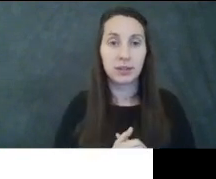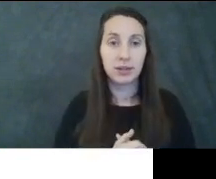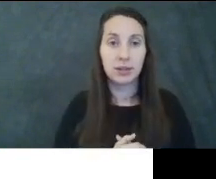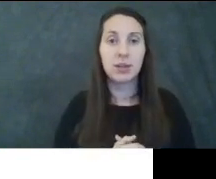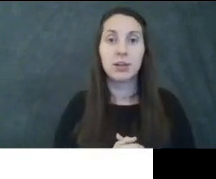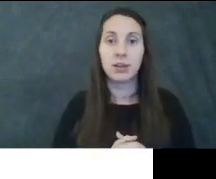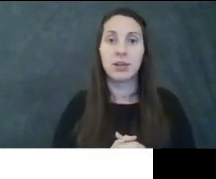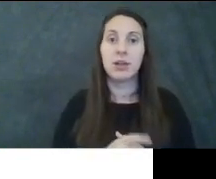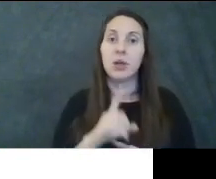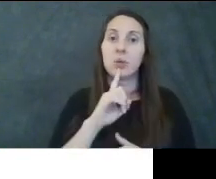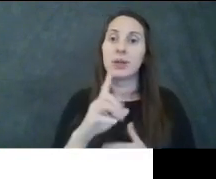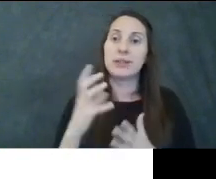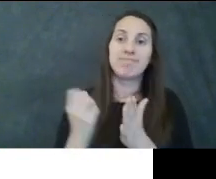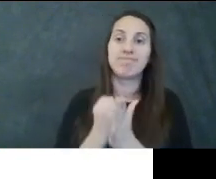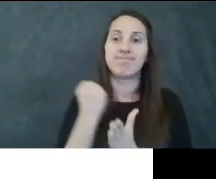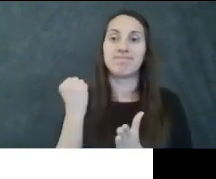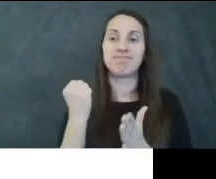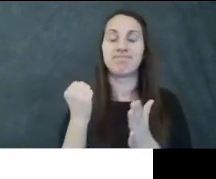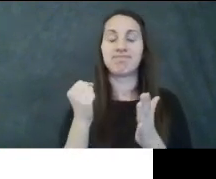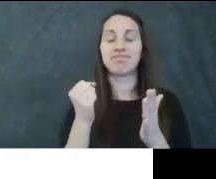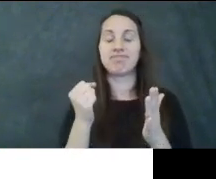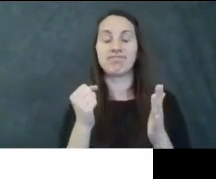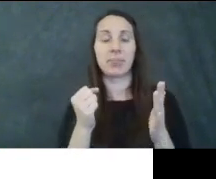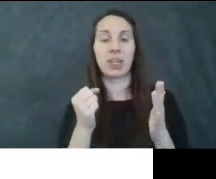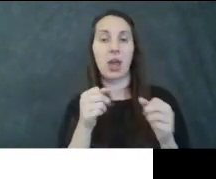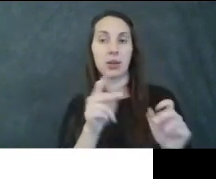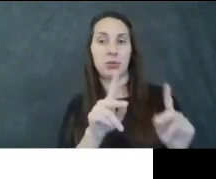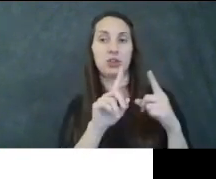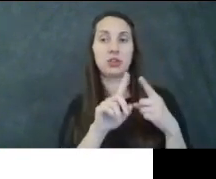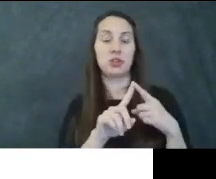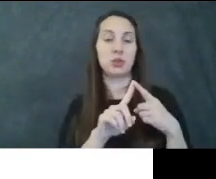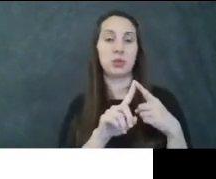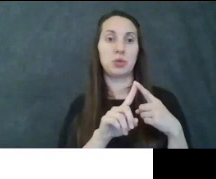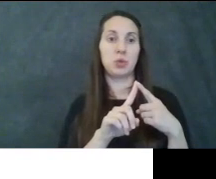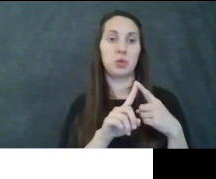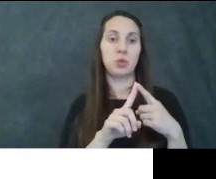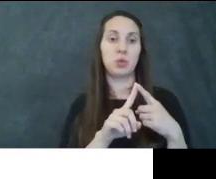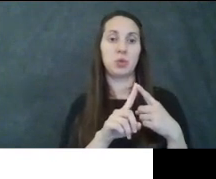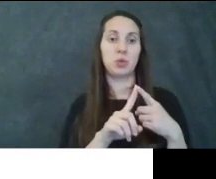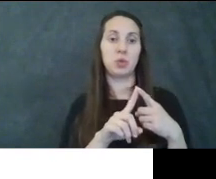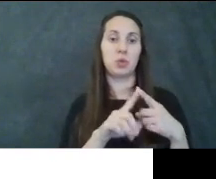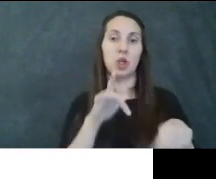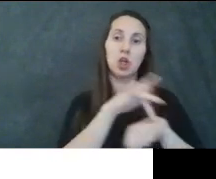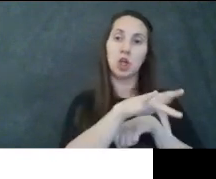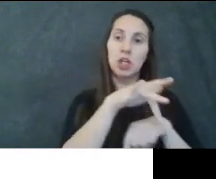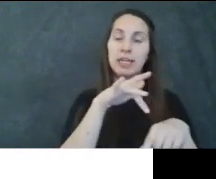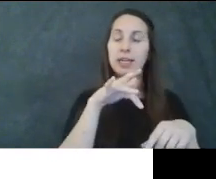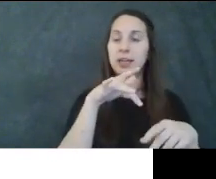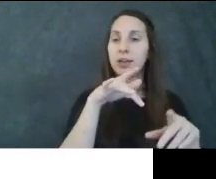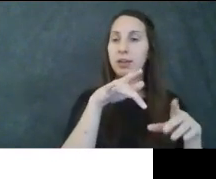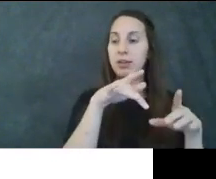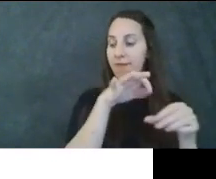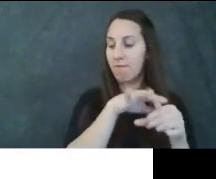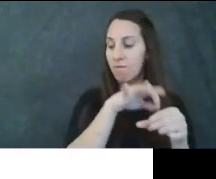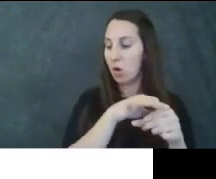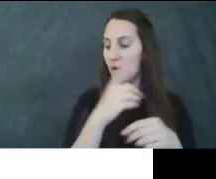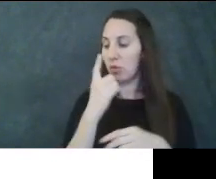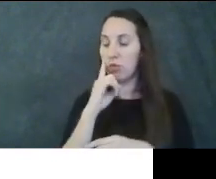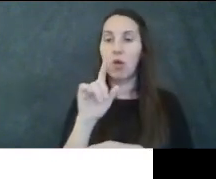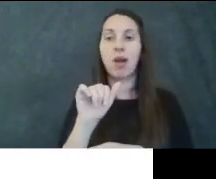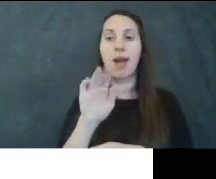Taking advantage of the opportunity to early vote, an opportunity for absentee voting.